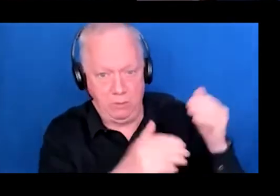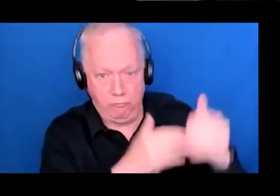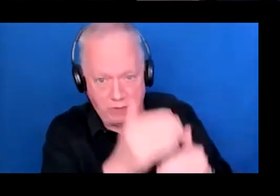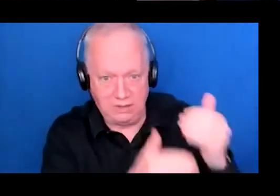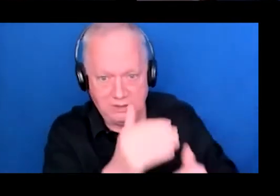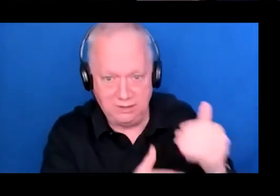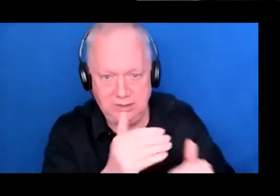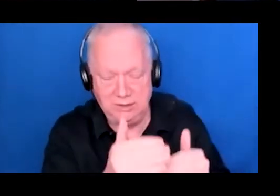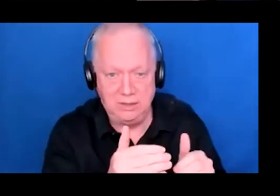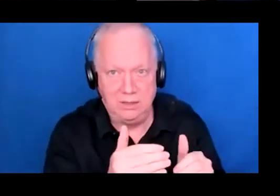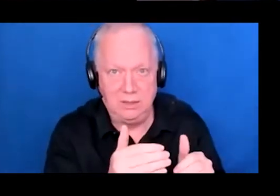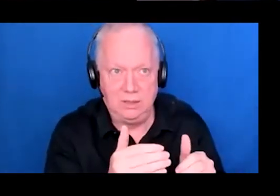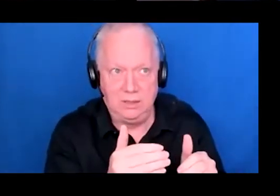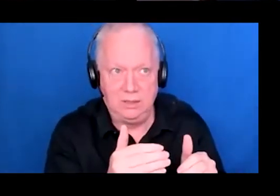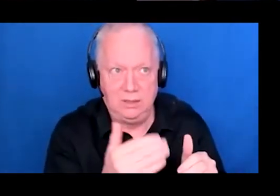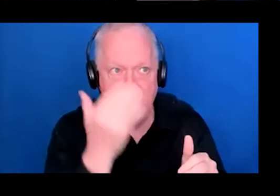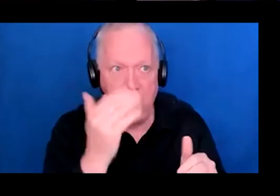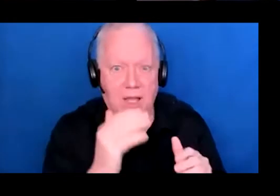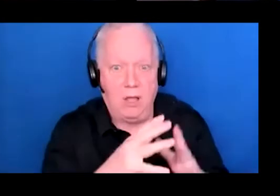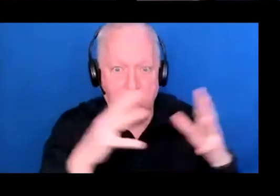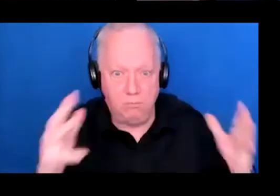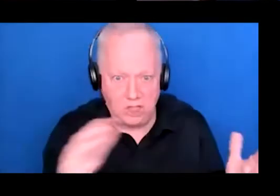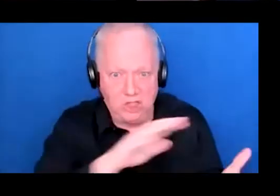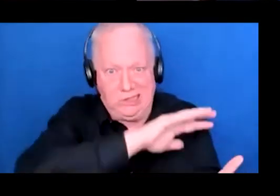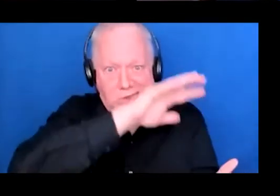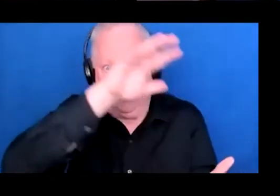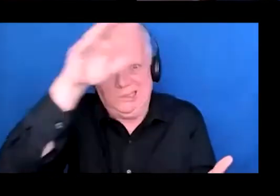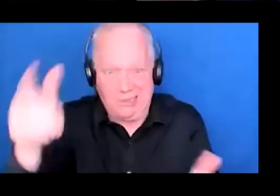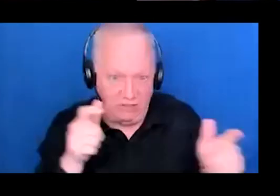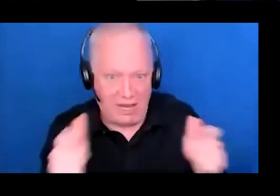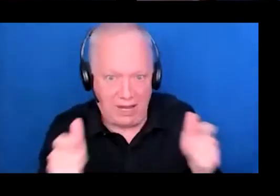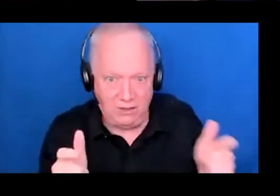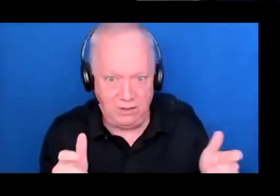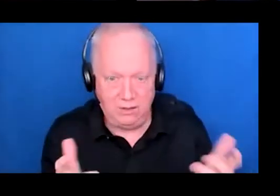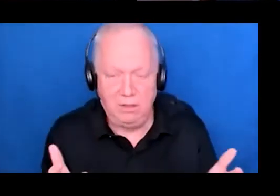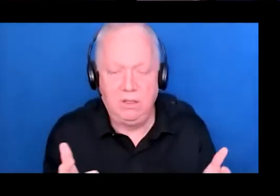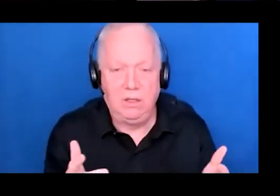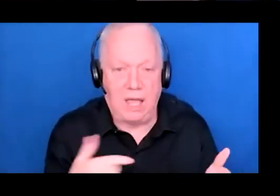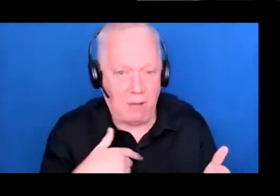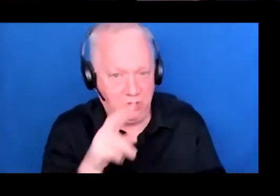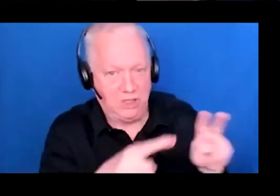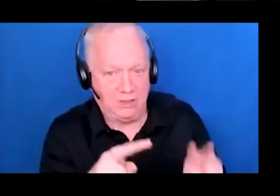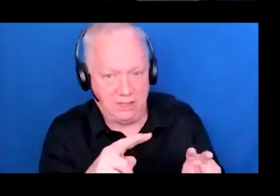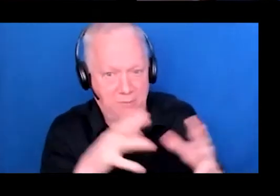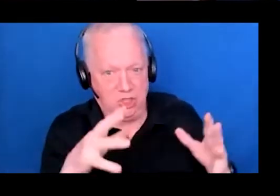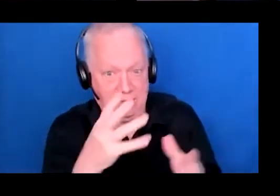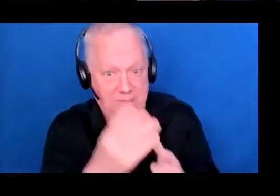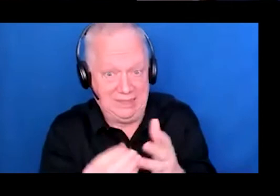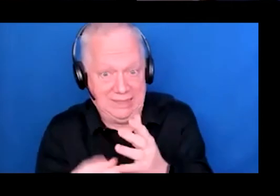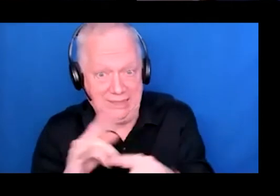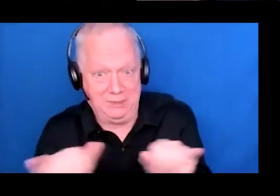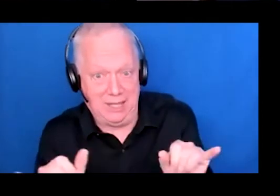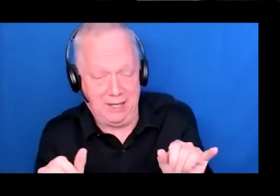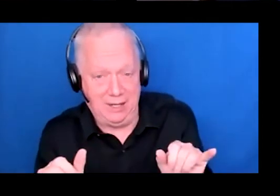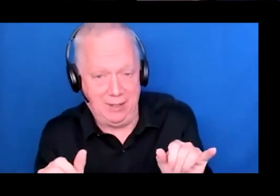of, you know, how much they were having to handle, even though I was looking at it like how much is missing at the same